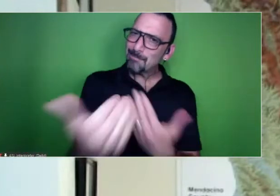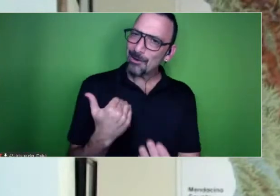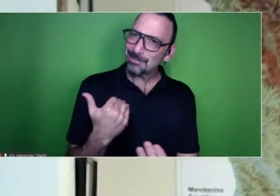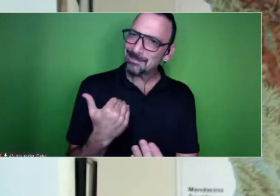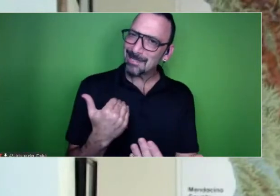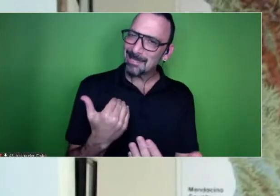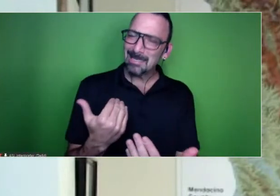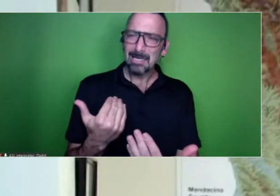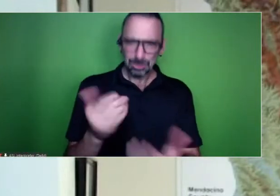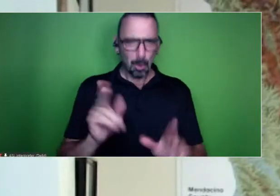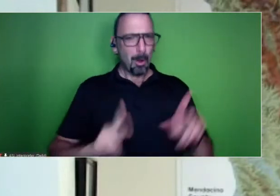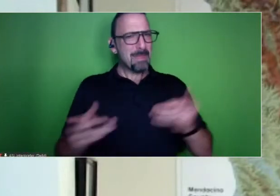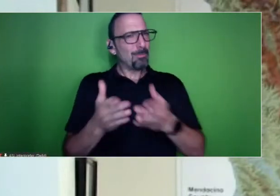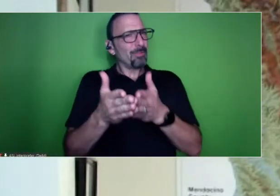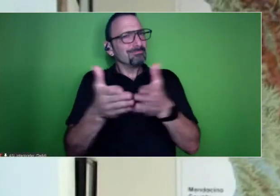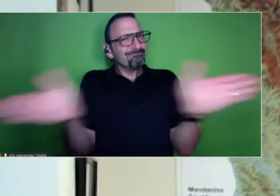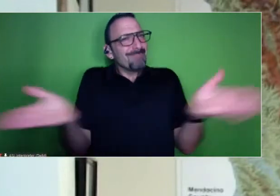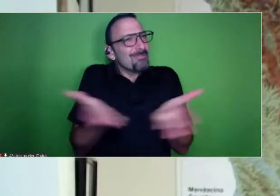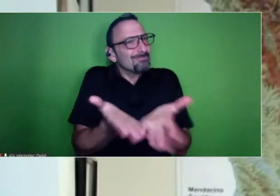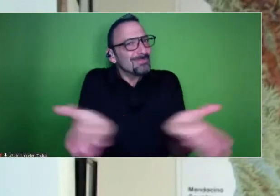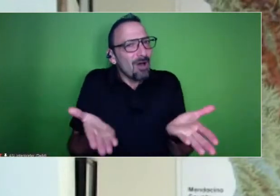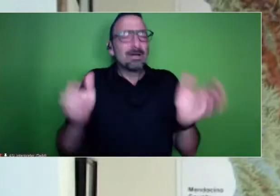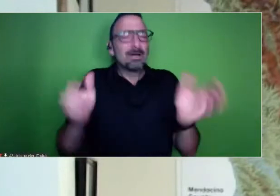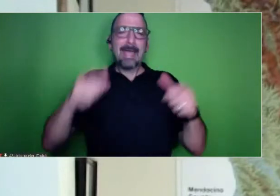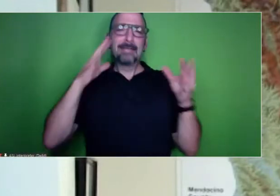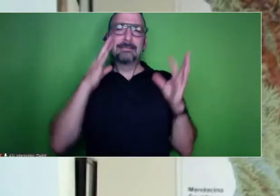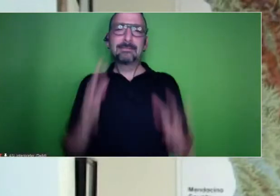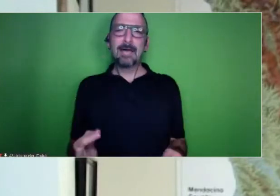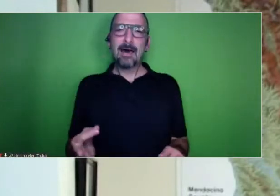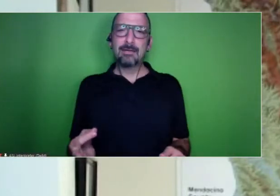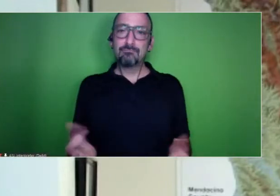a informed decision.